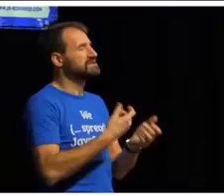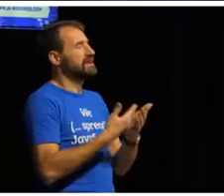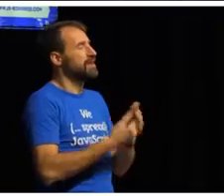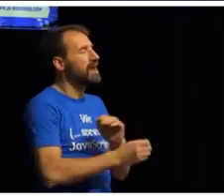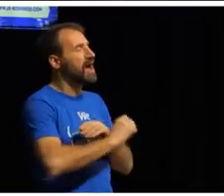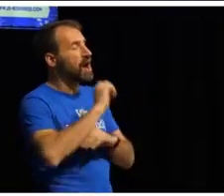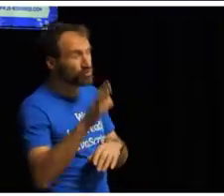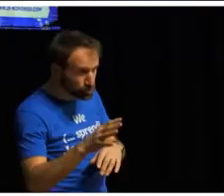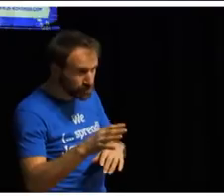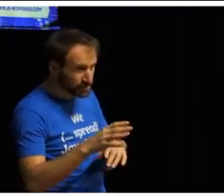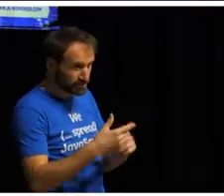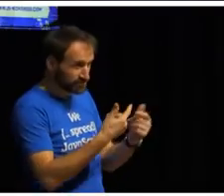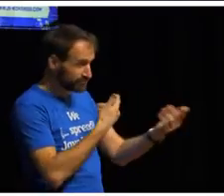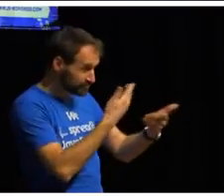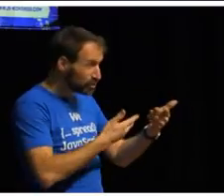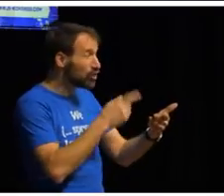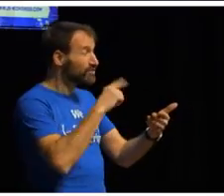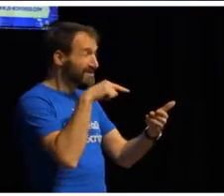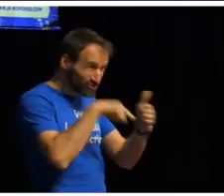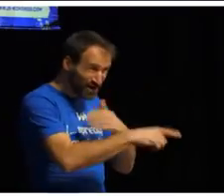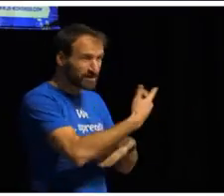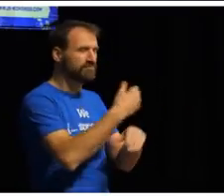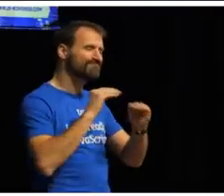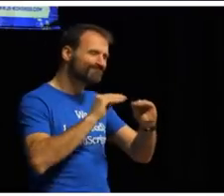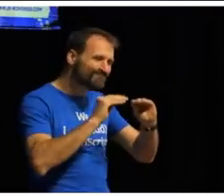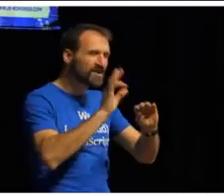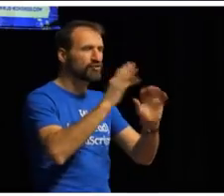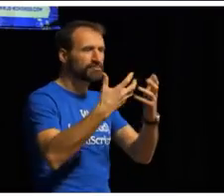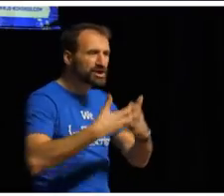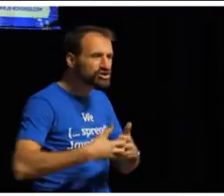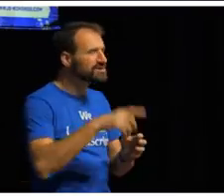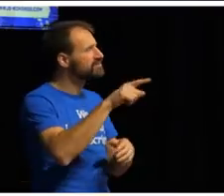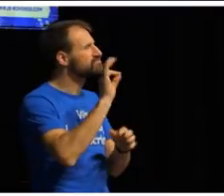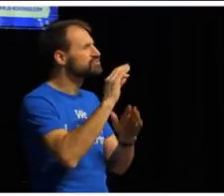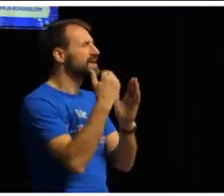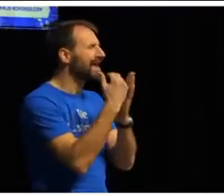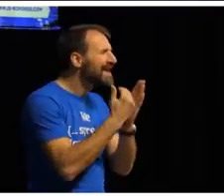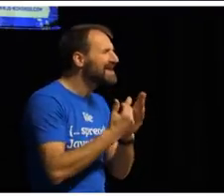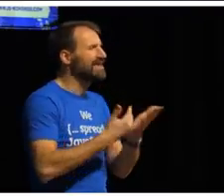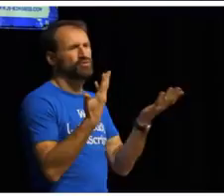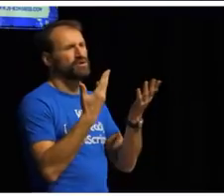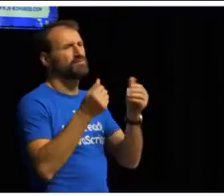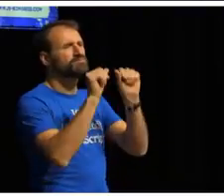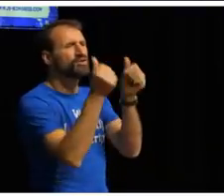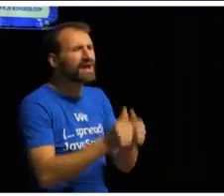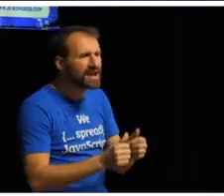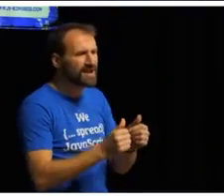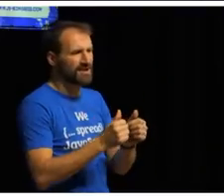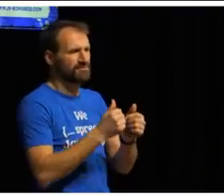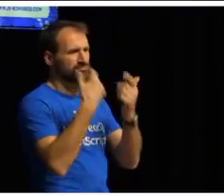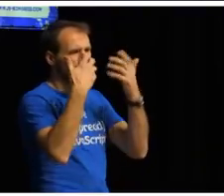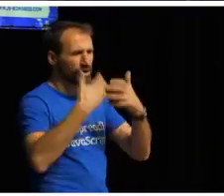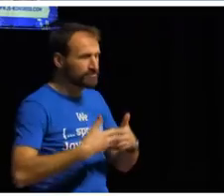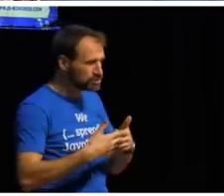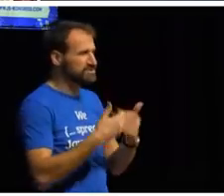actually derive some sort of rules or some sort of model for what it is supposed to do. And this is machine learning, so